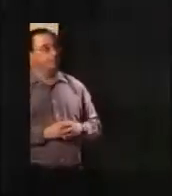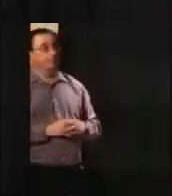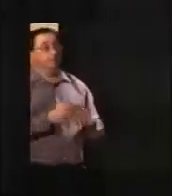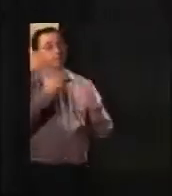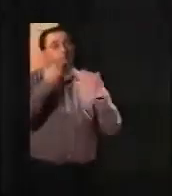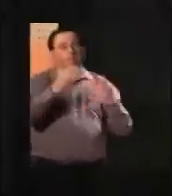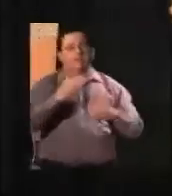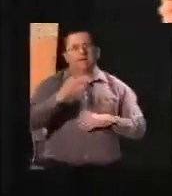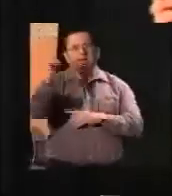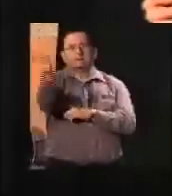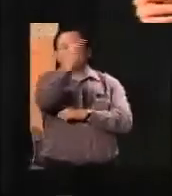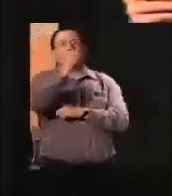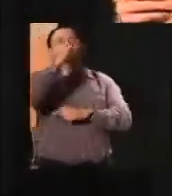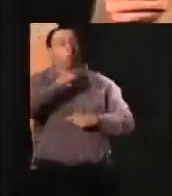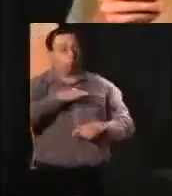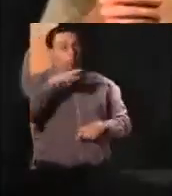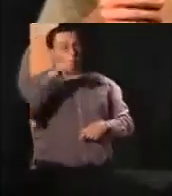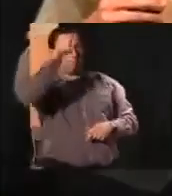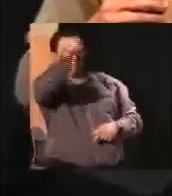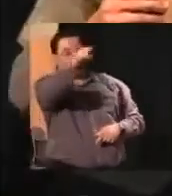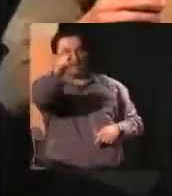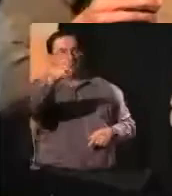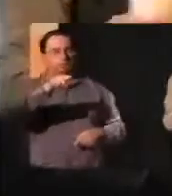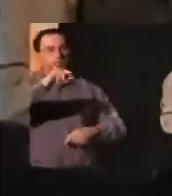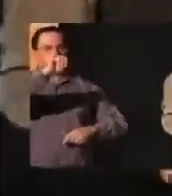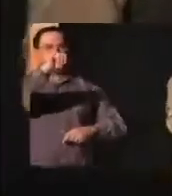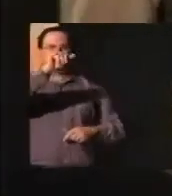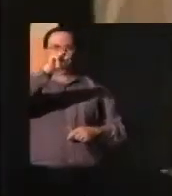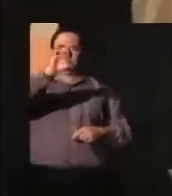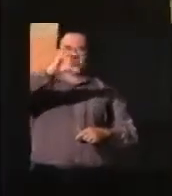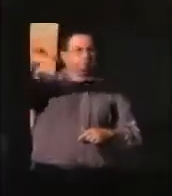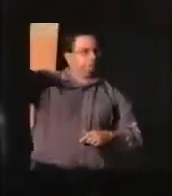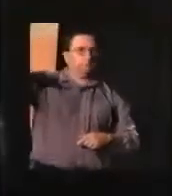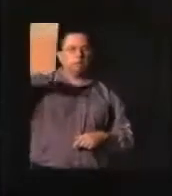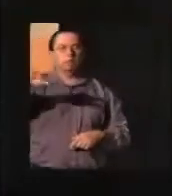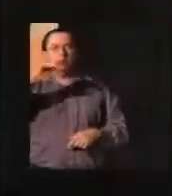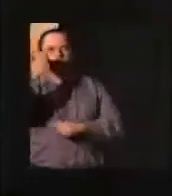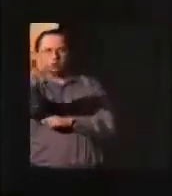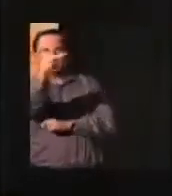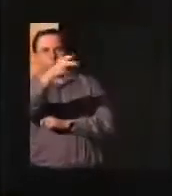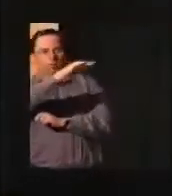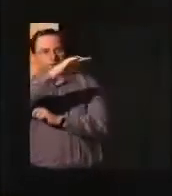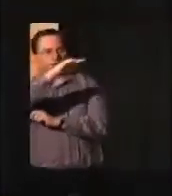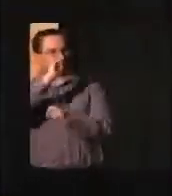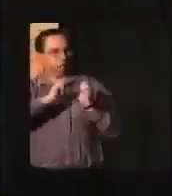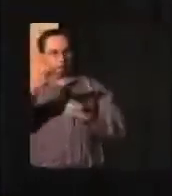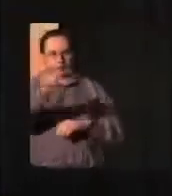Thank you to our camera women at the back, Hee Joo Yoon, for handling the video recording of this phenomenal night.